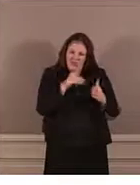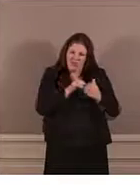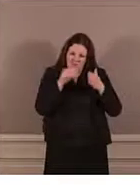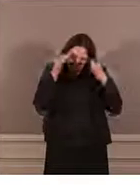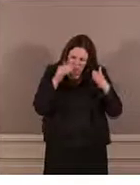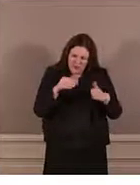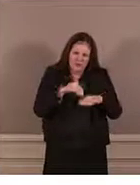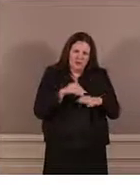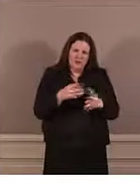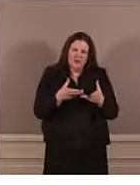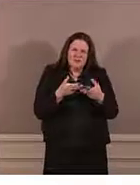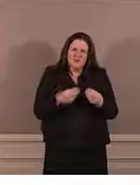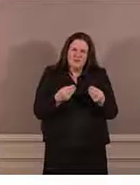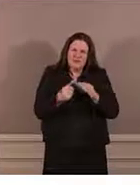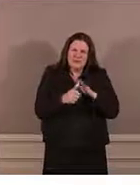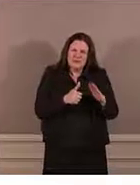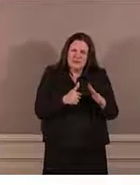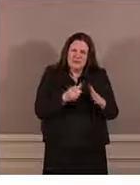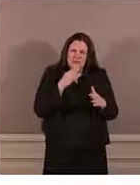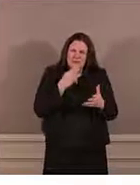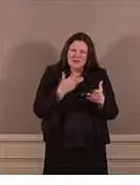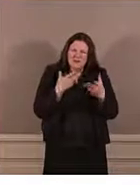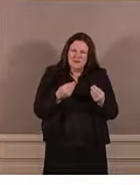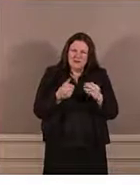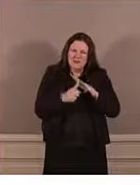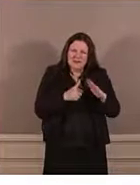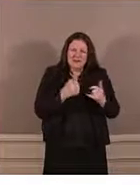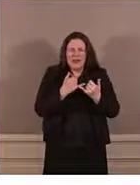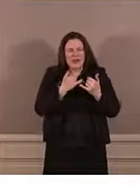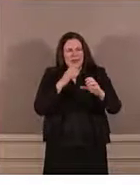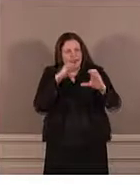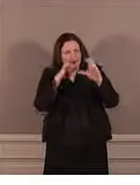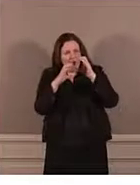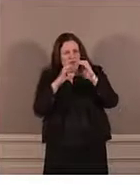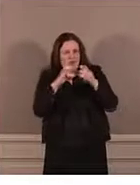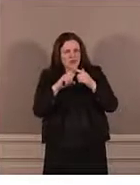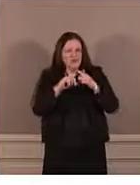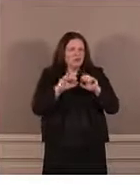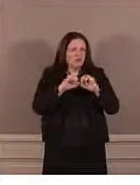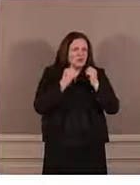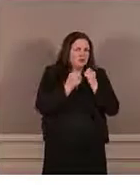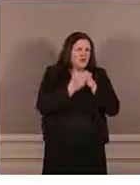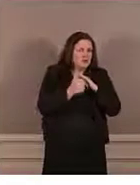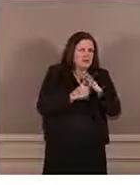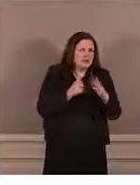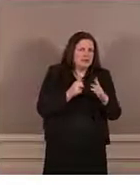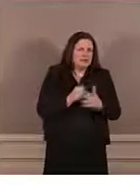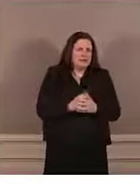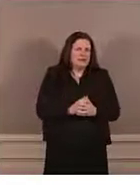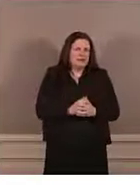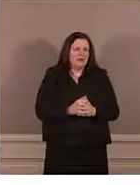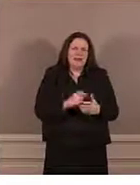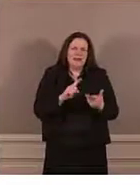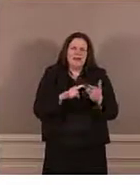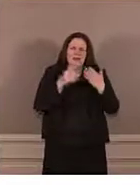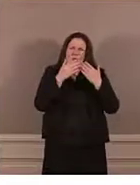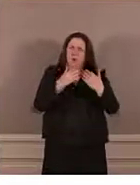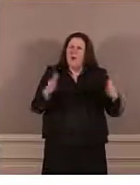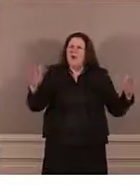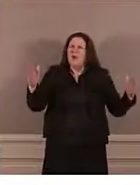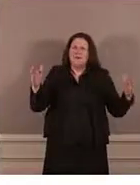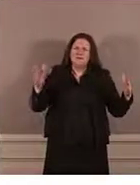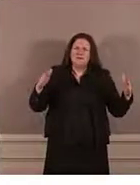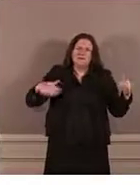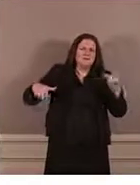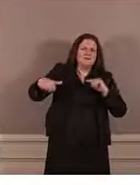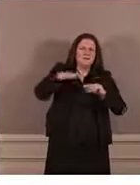softer skills and the development of those softer skills, such as communication, social skills, as well as wider kind of softer skills